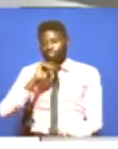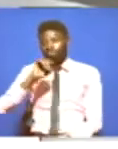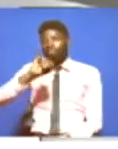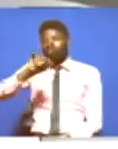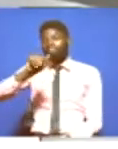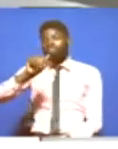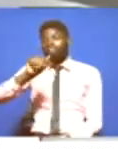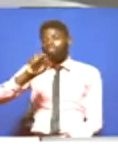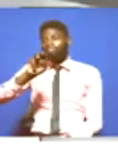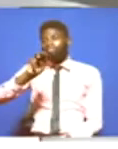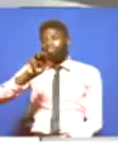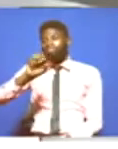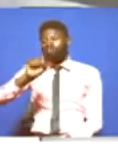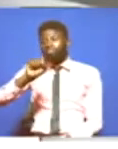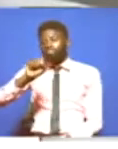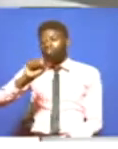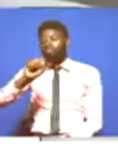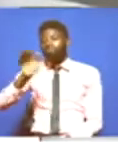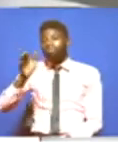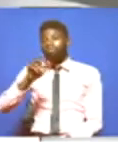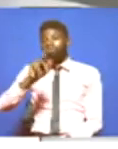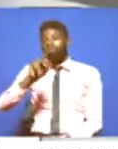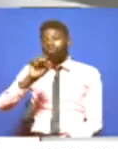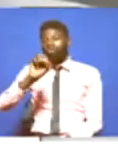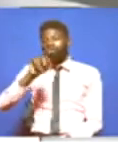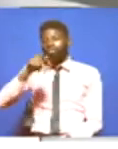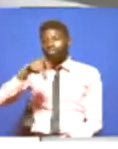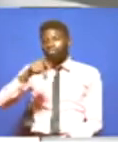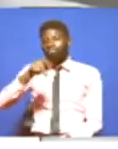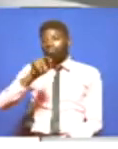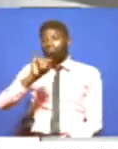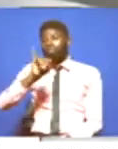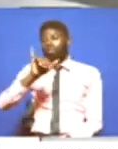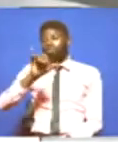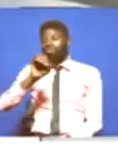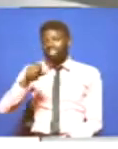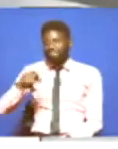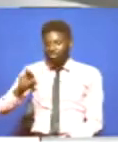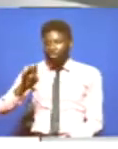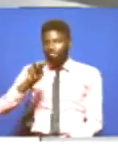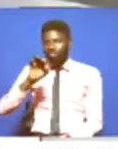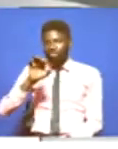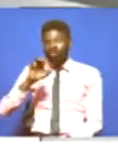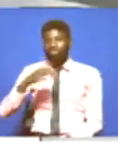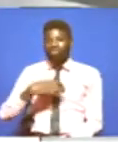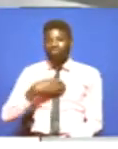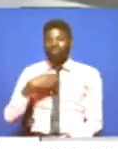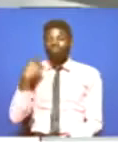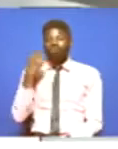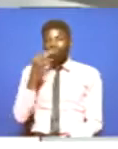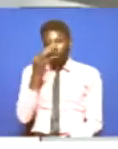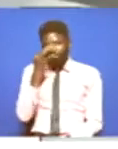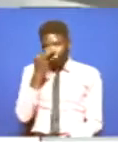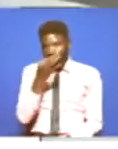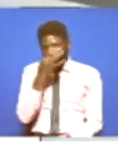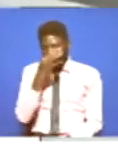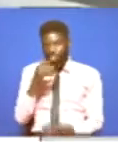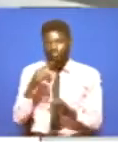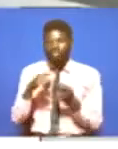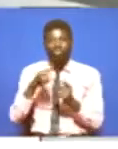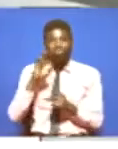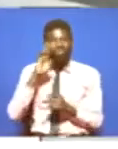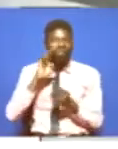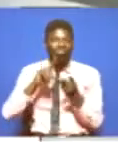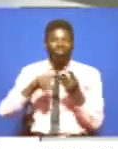Kopio, Gerard Kopio, was the master of ceremony. And the guest of honor was Kibaki, Wamalwa, Shikuku,